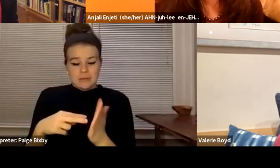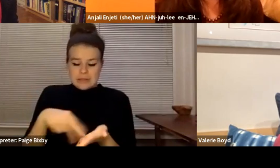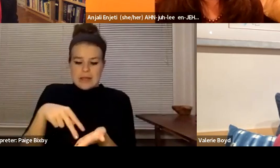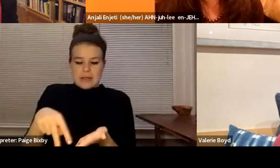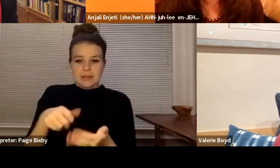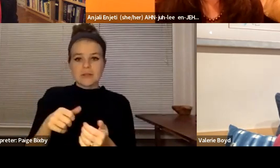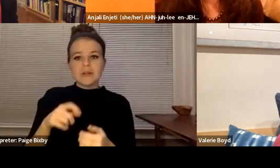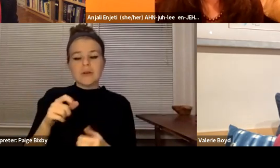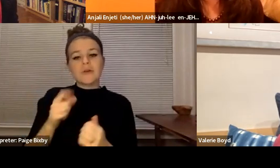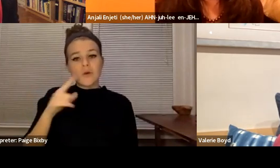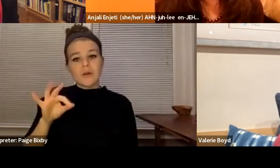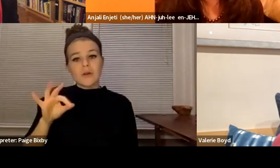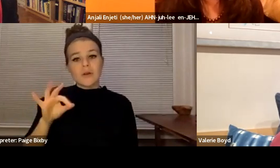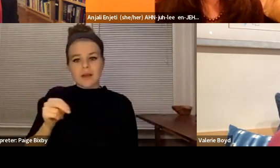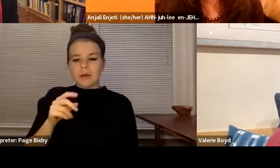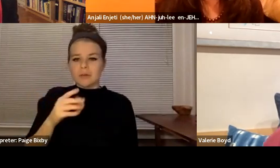and artistic heritage.